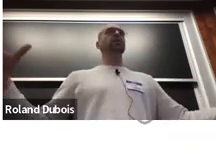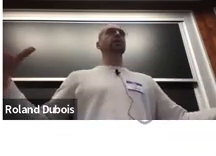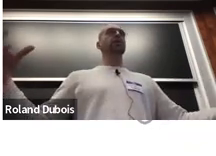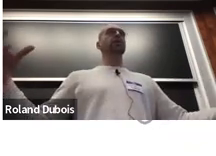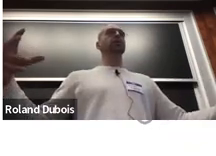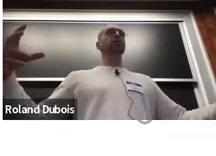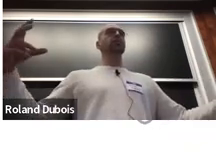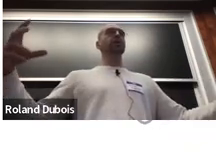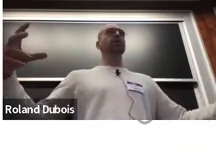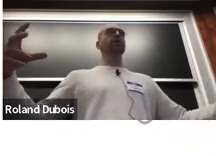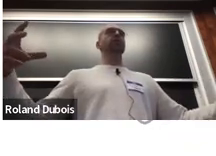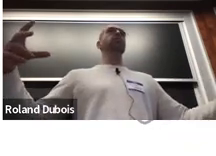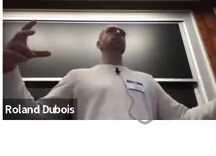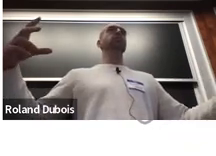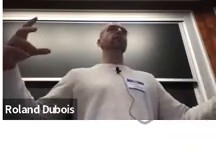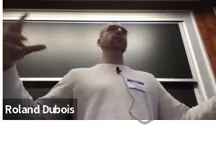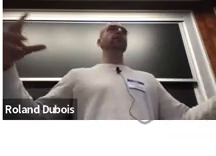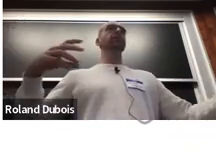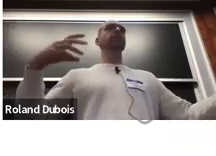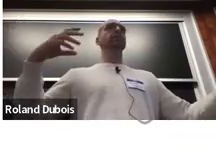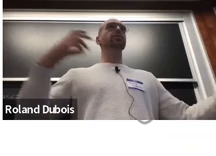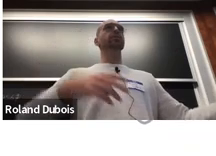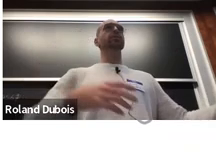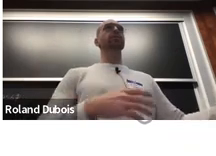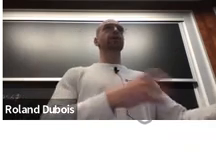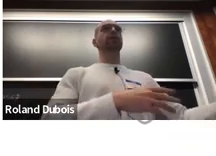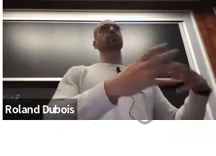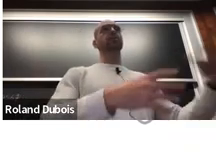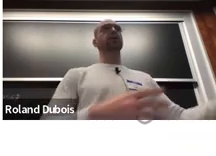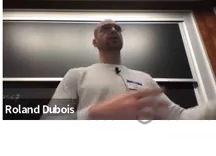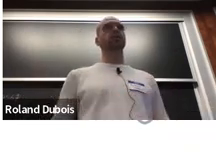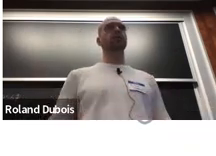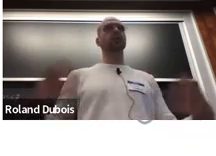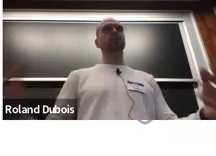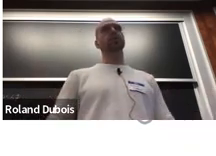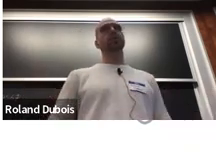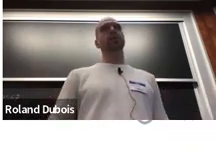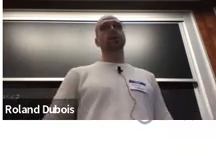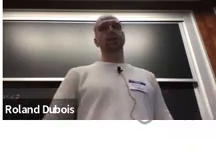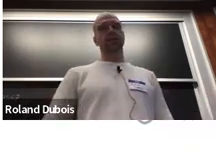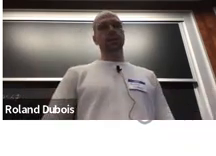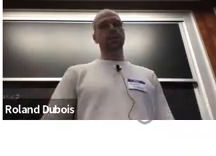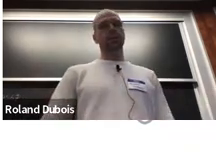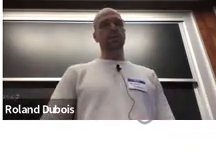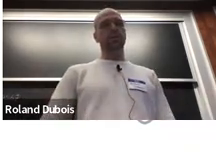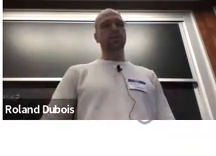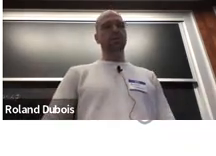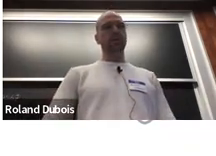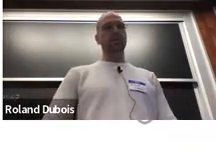world. And then how would you make accessibility tools baked into that virtual world and all